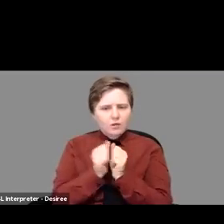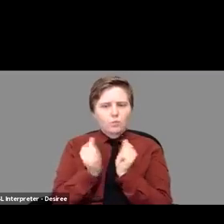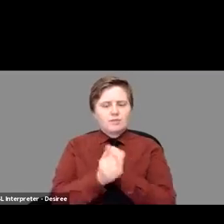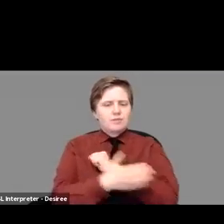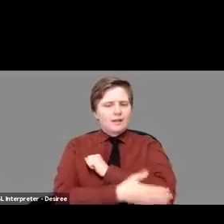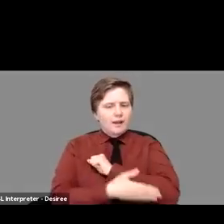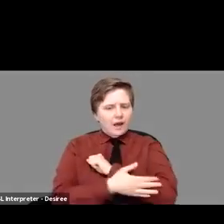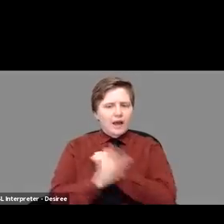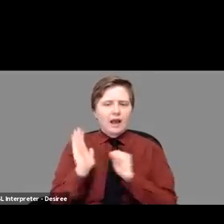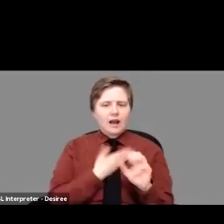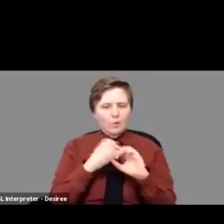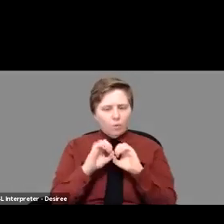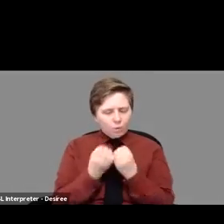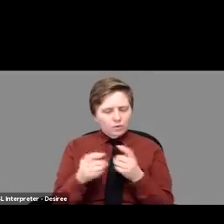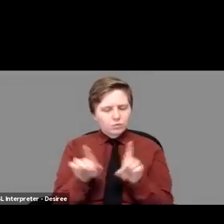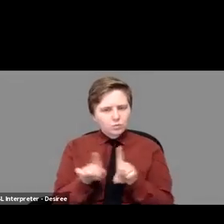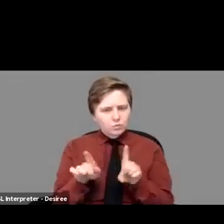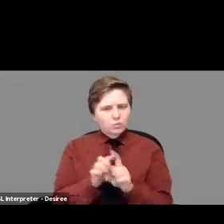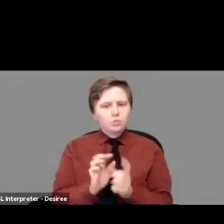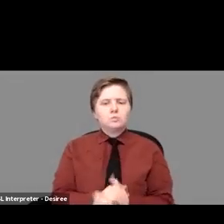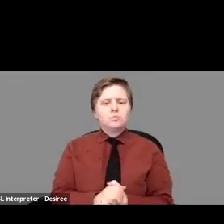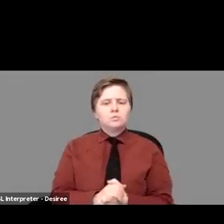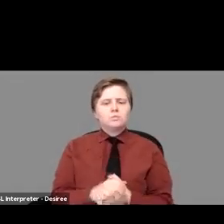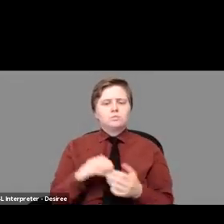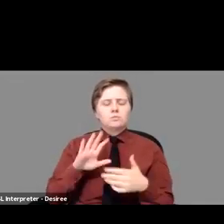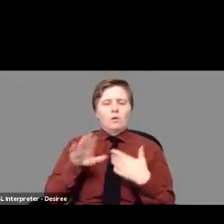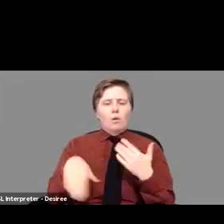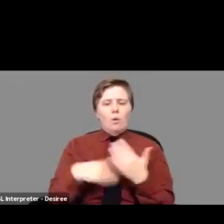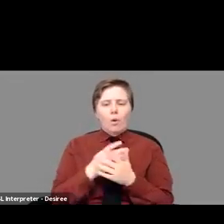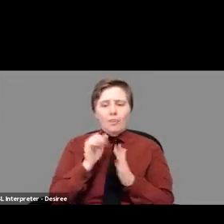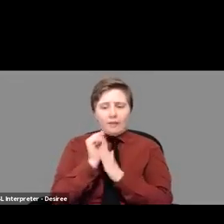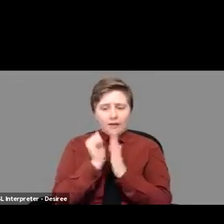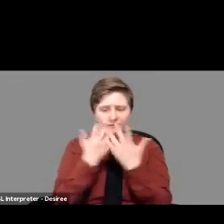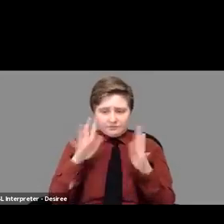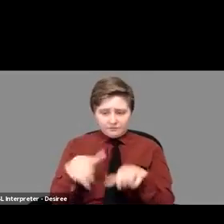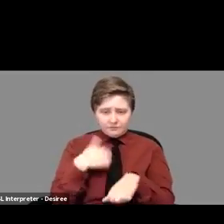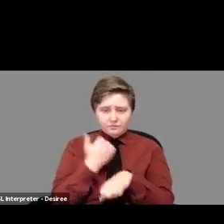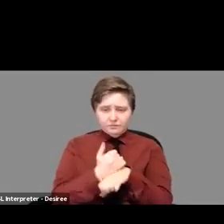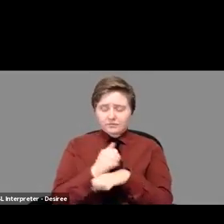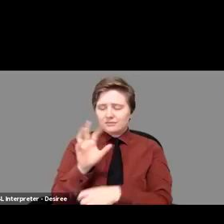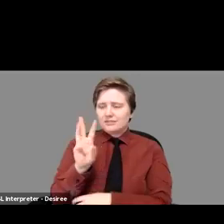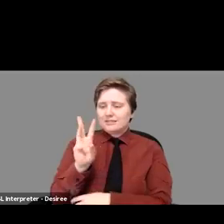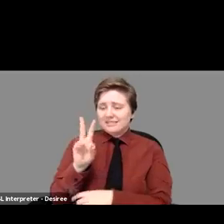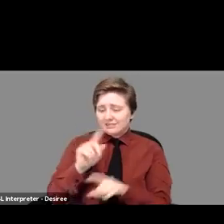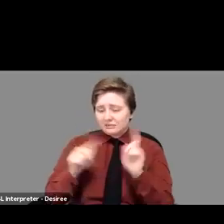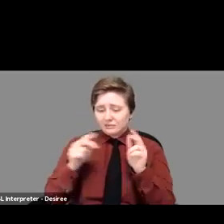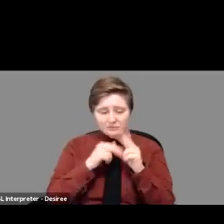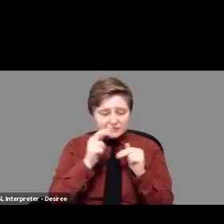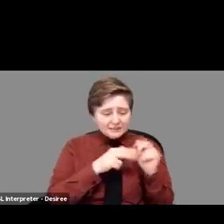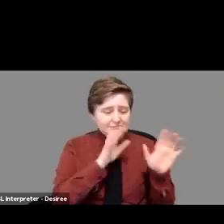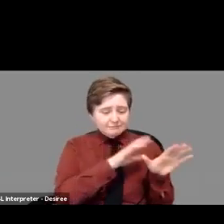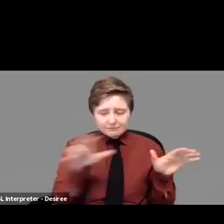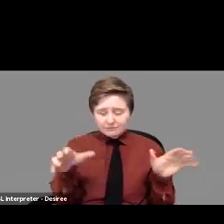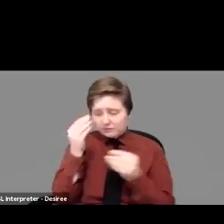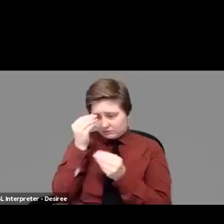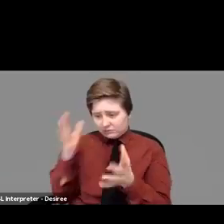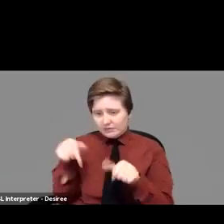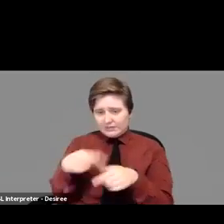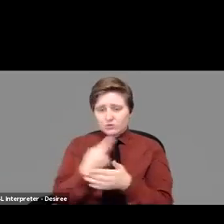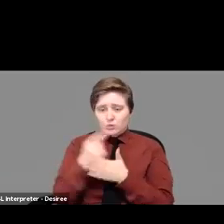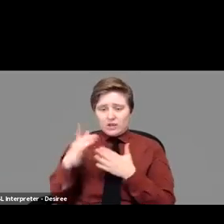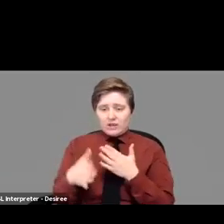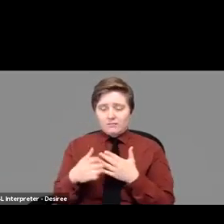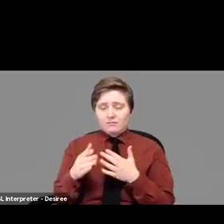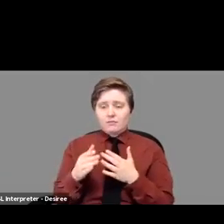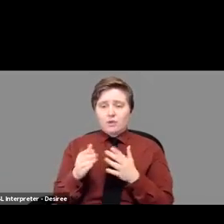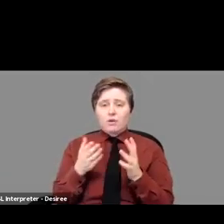and within our organization. So all those accounts have been set up. The 67 facilities were notified this weekend